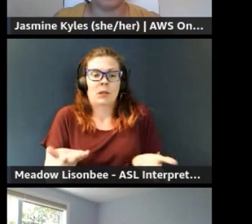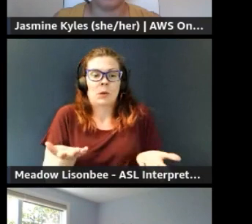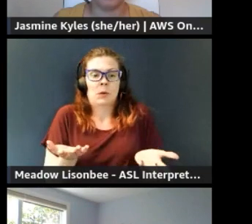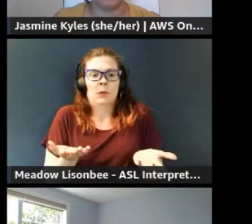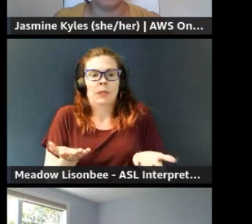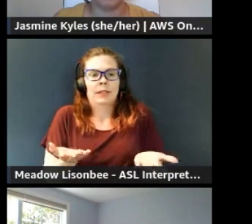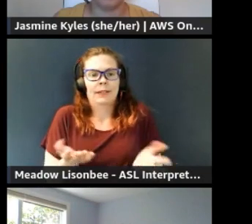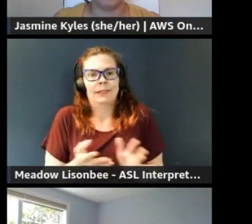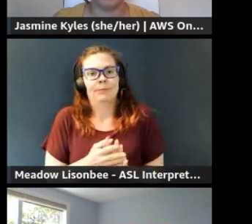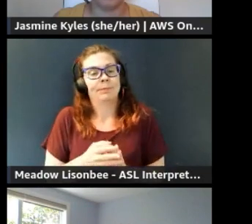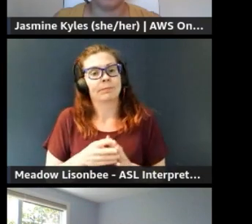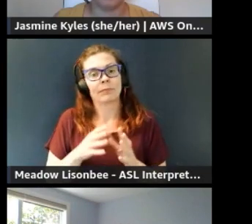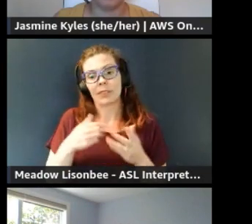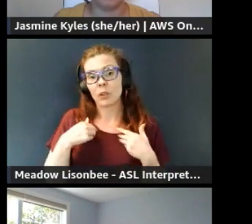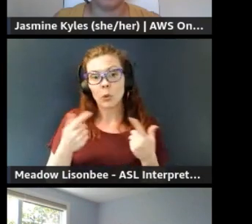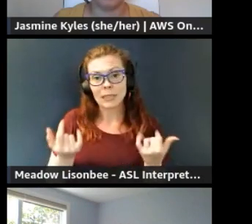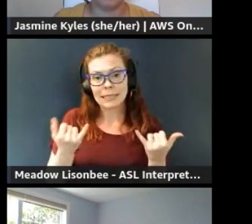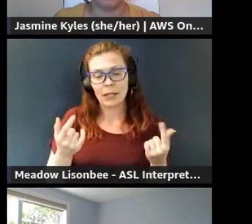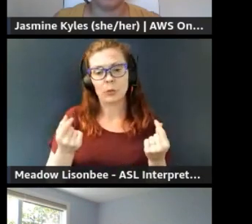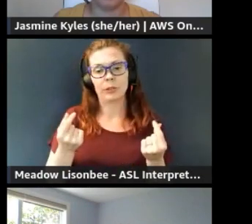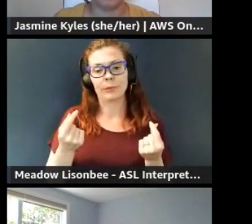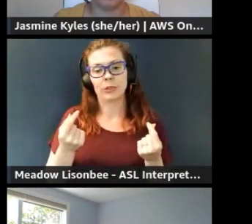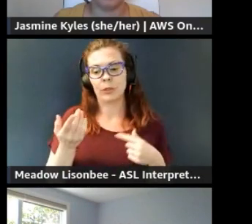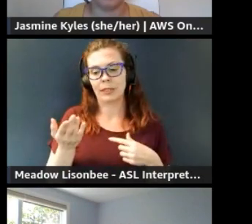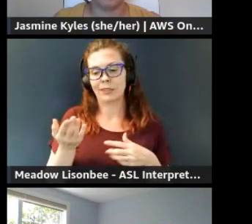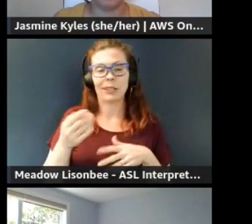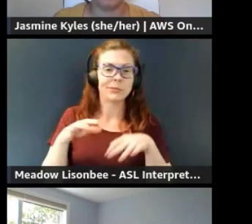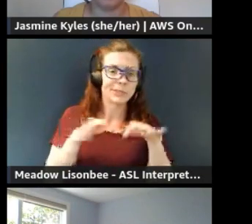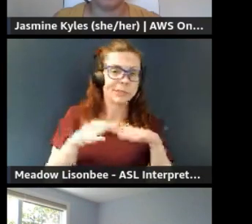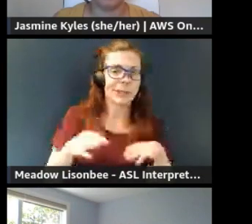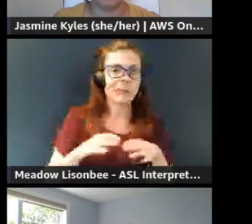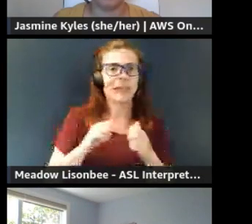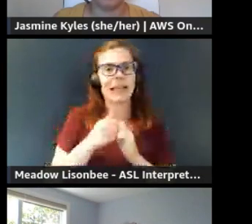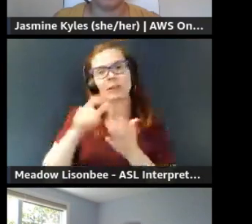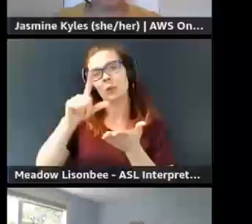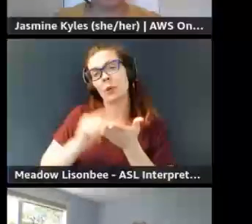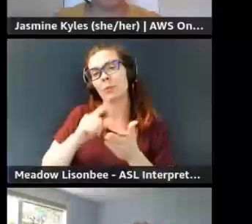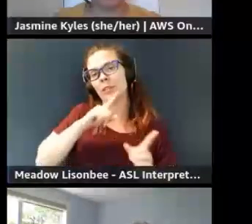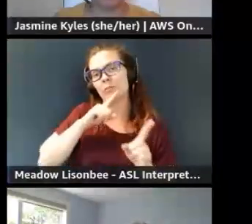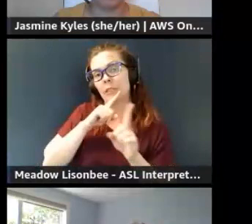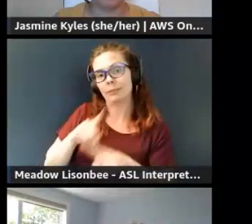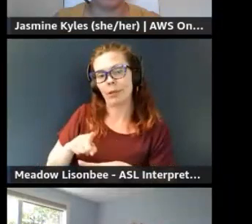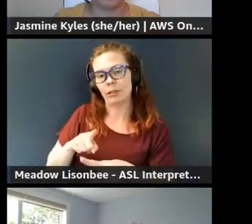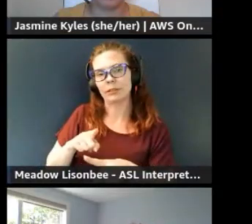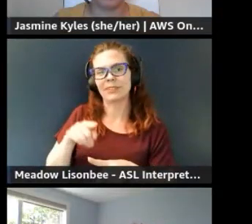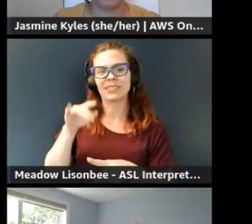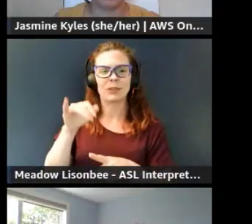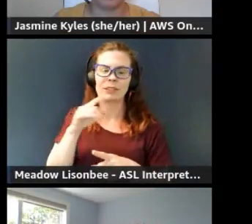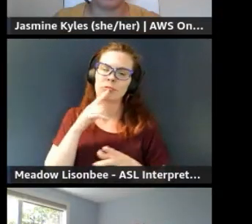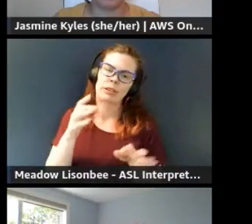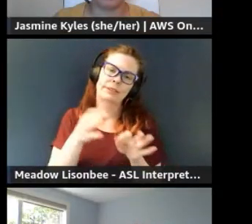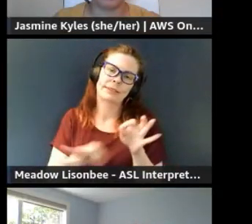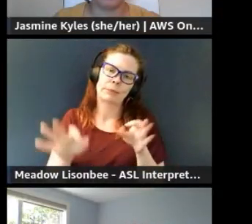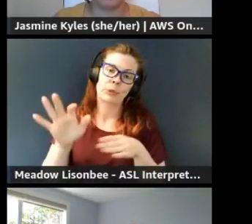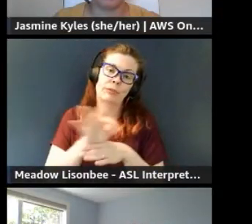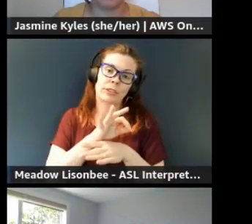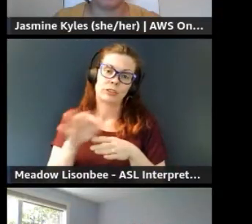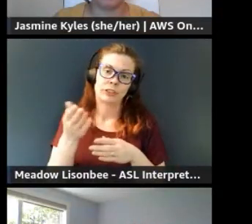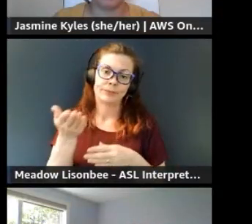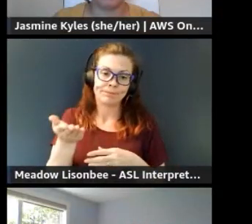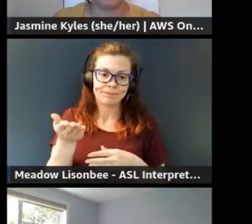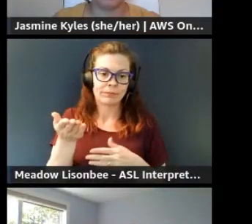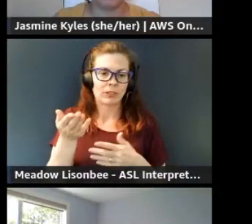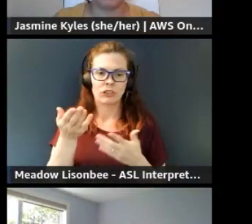So all that I'm doing here is now describing how to print a response. So this is just a very simple function, just